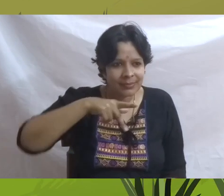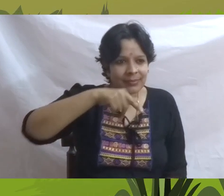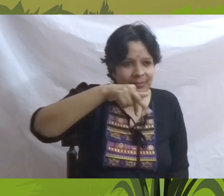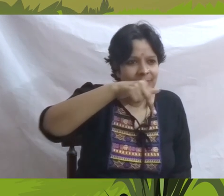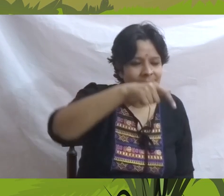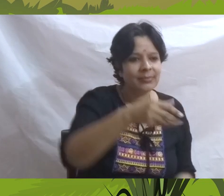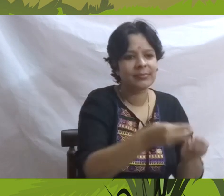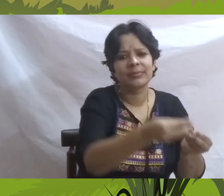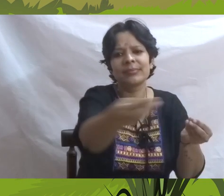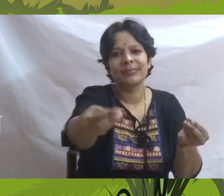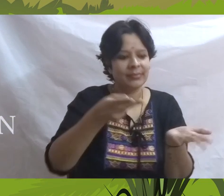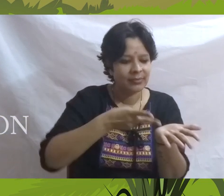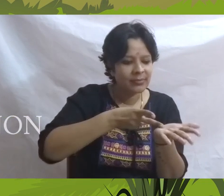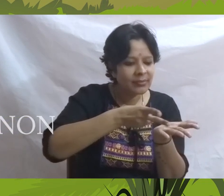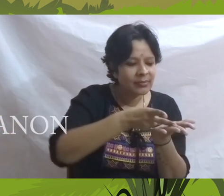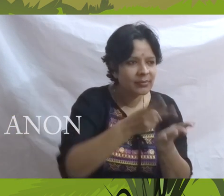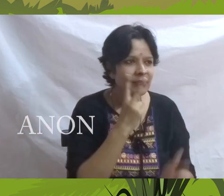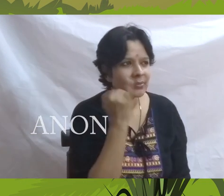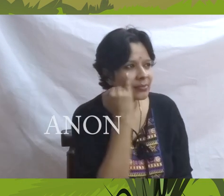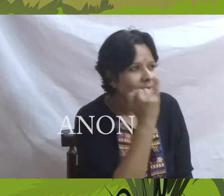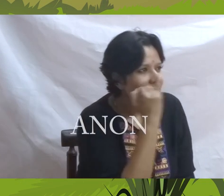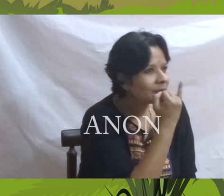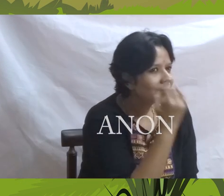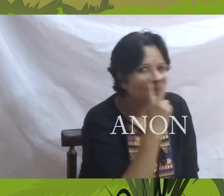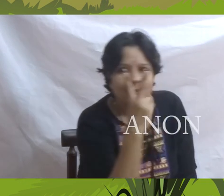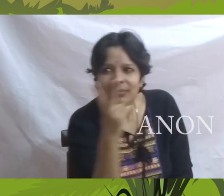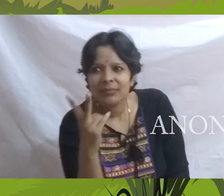One day, a hungry wolf was prowling near a village.